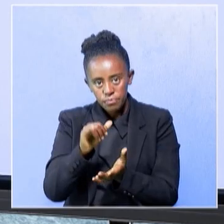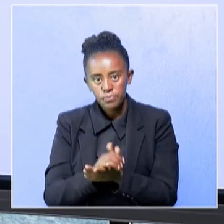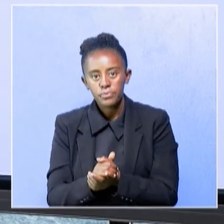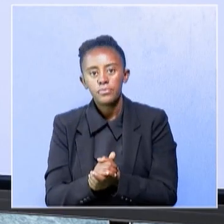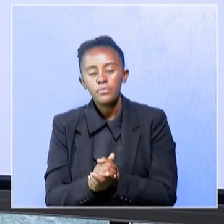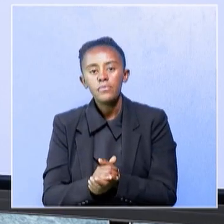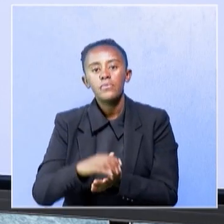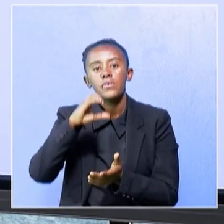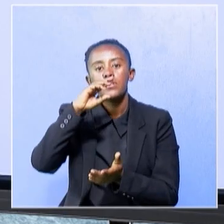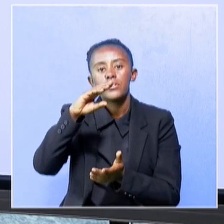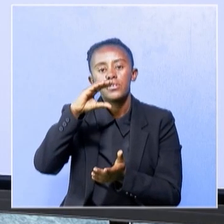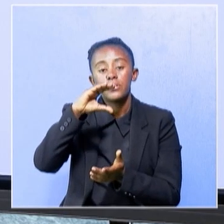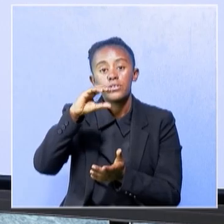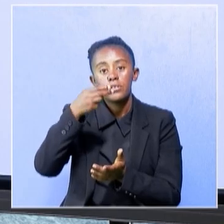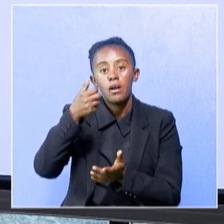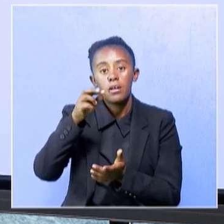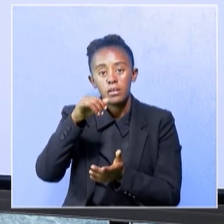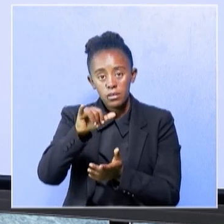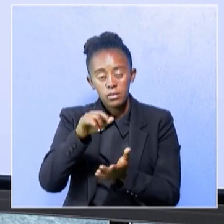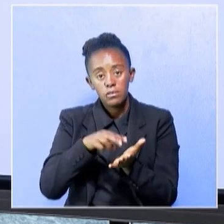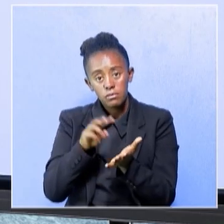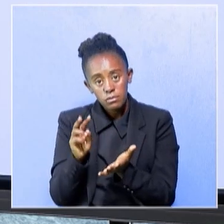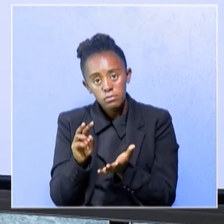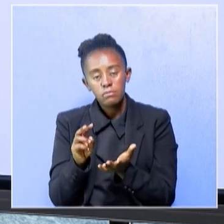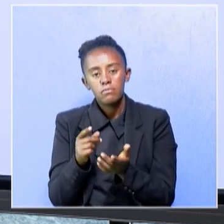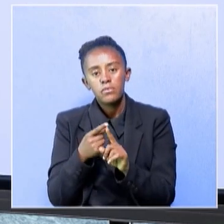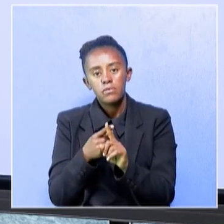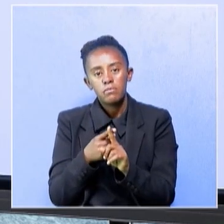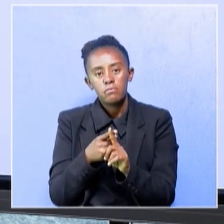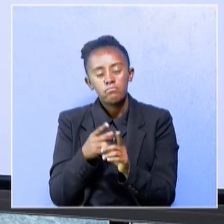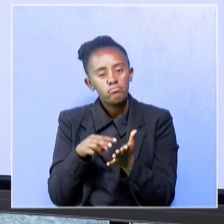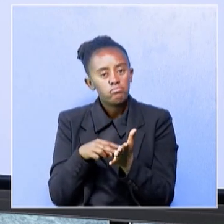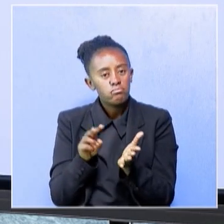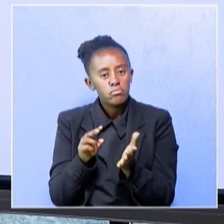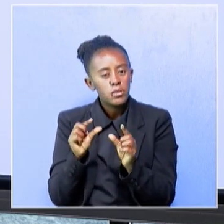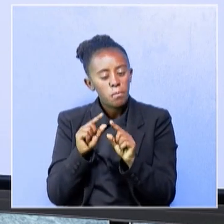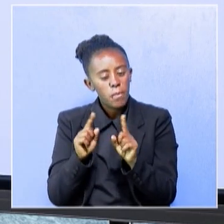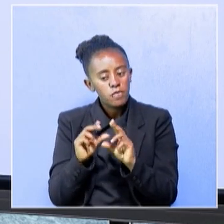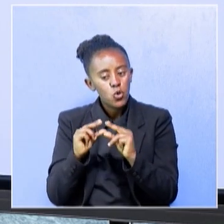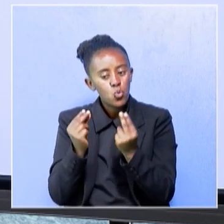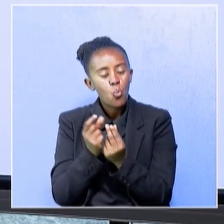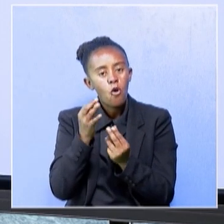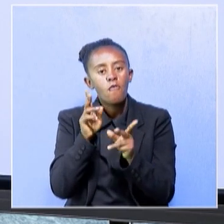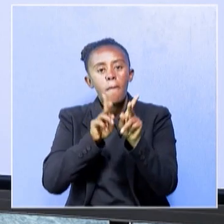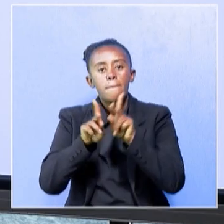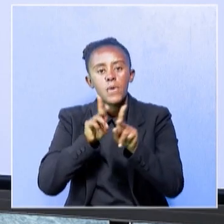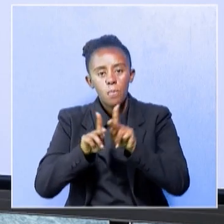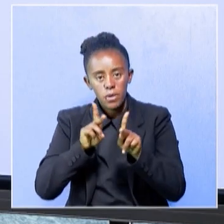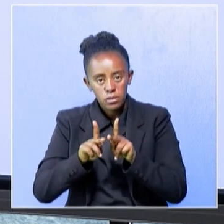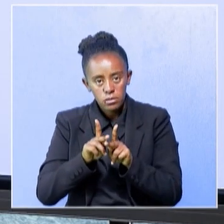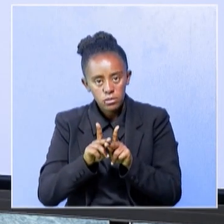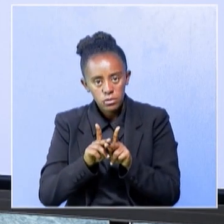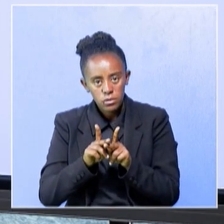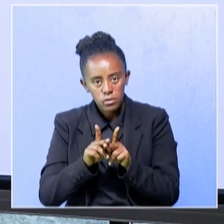team, charity here now, it stands for referring to a specific group of people who